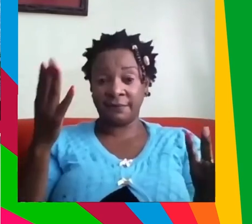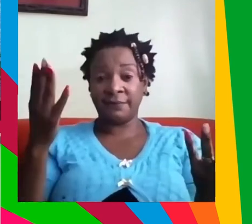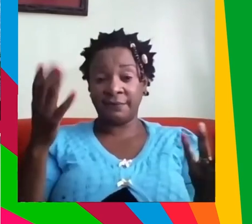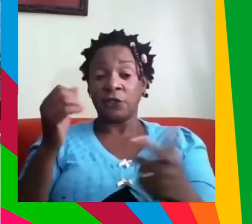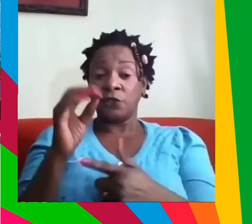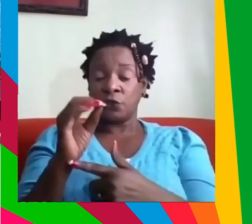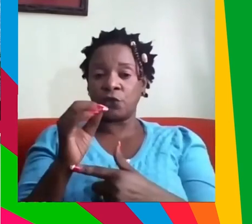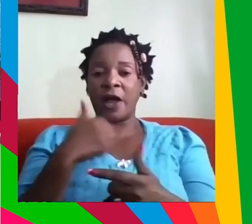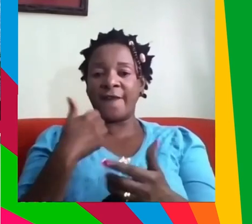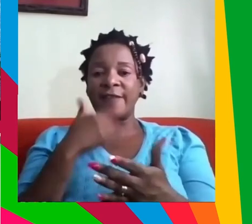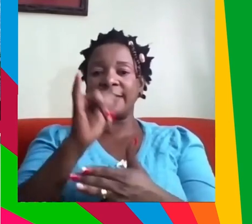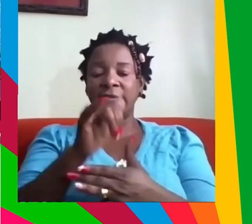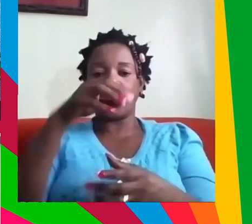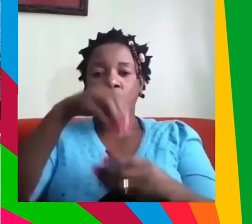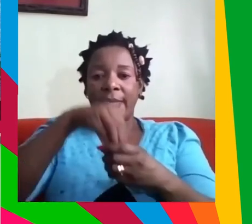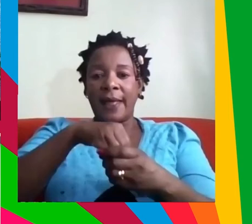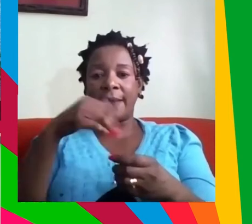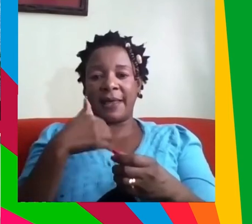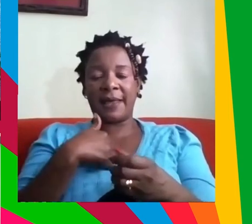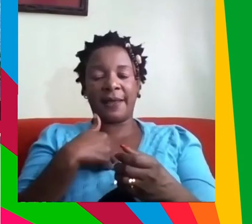having that conflict within me kind of,